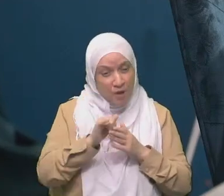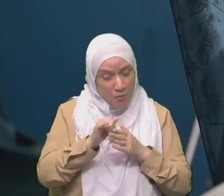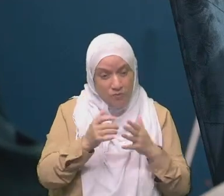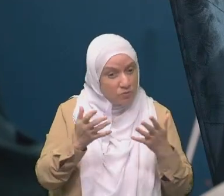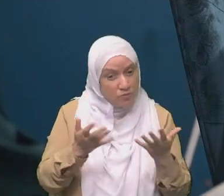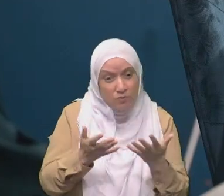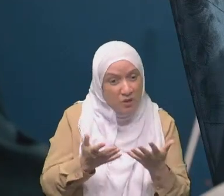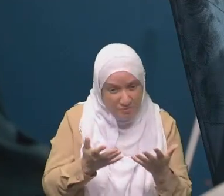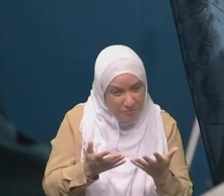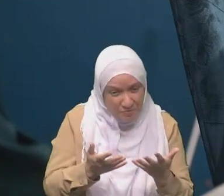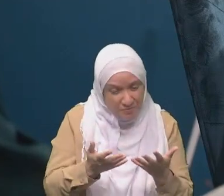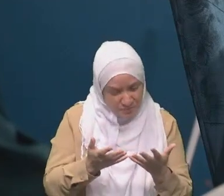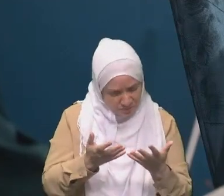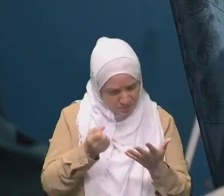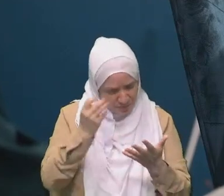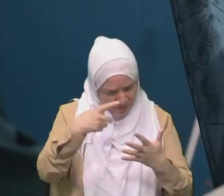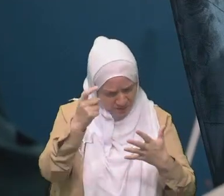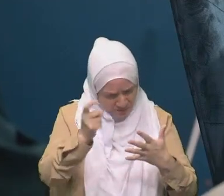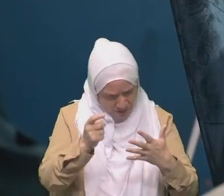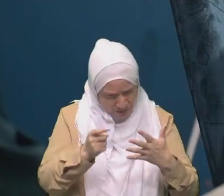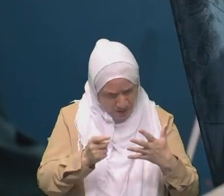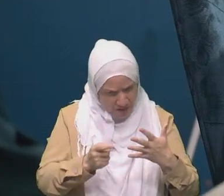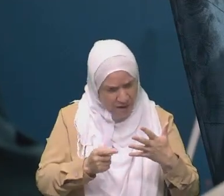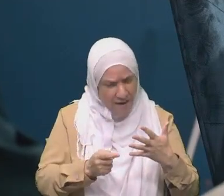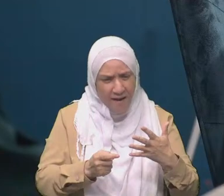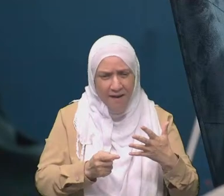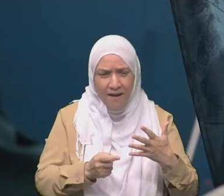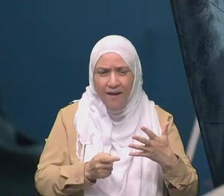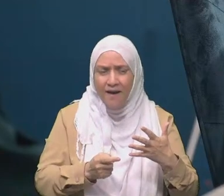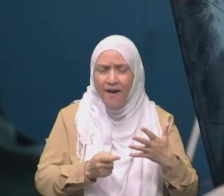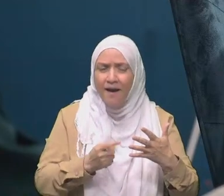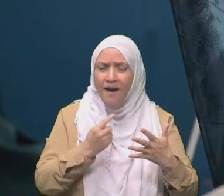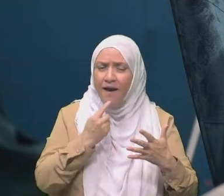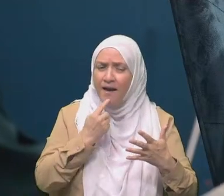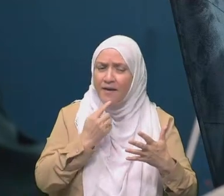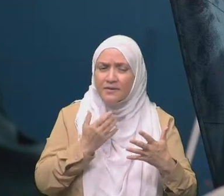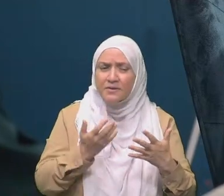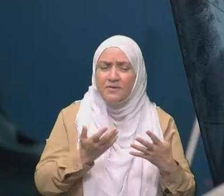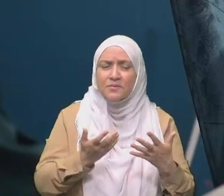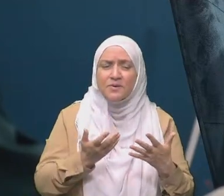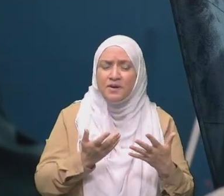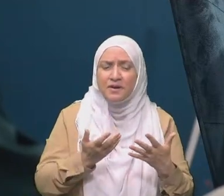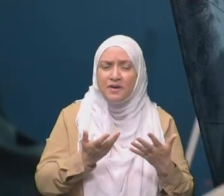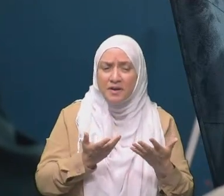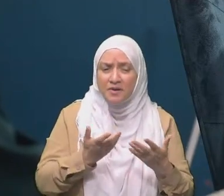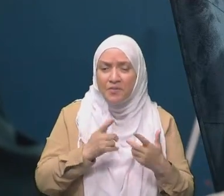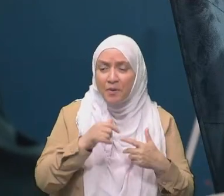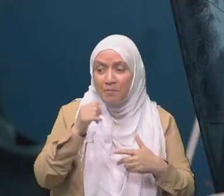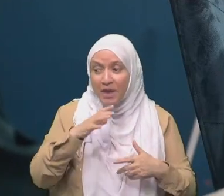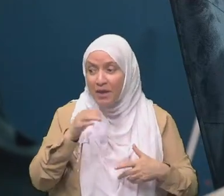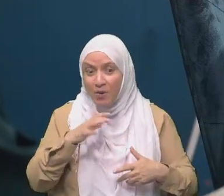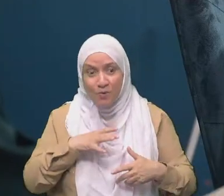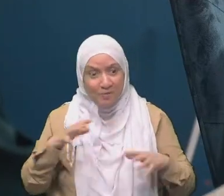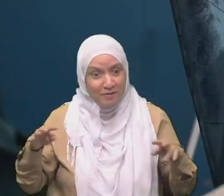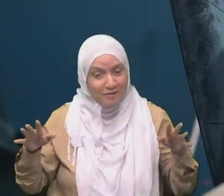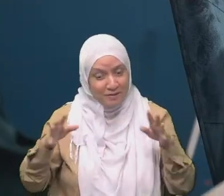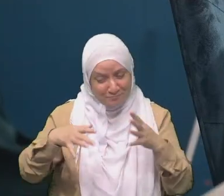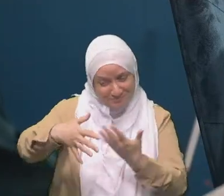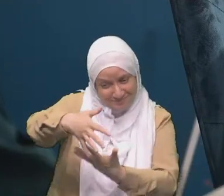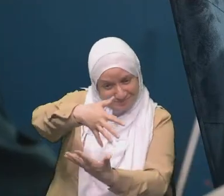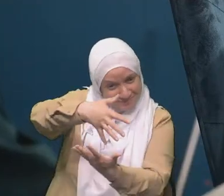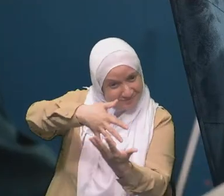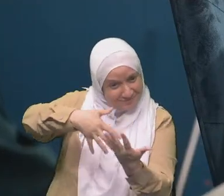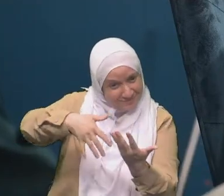This association, for example, and I have to mention, for example, al-ikhtilat, like, for example, the free mixing nowadays between the young people, subhanAllah, without